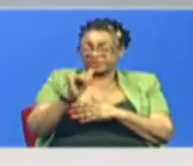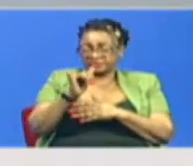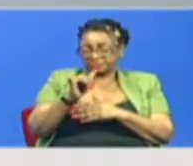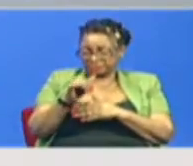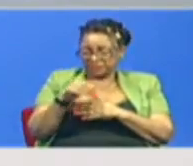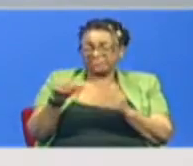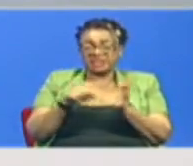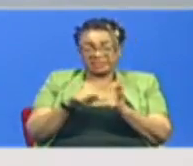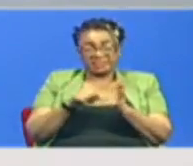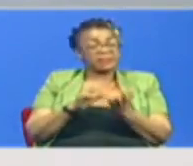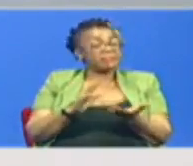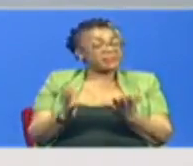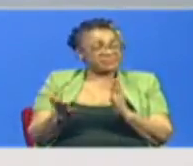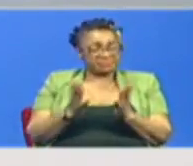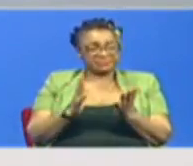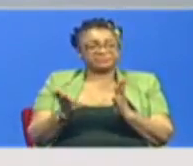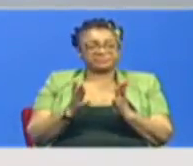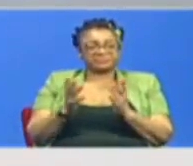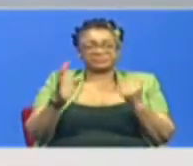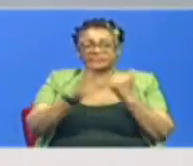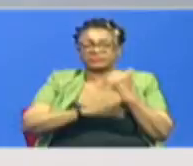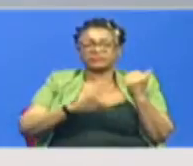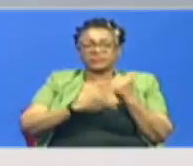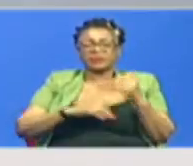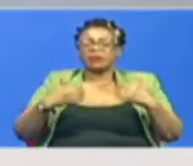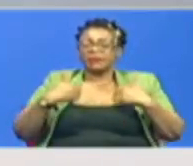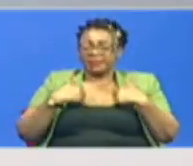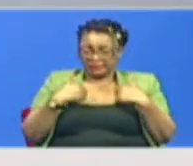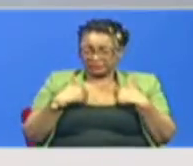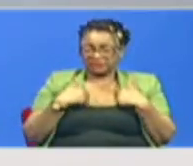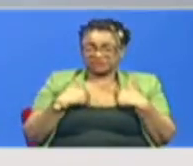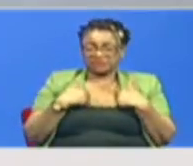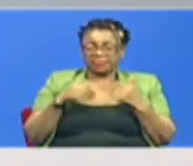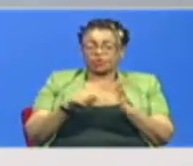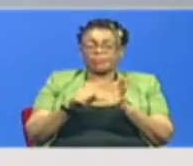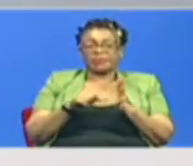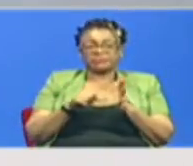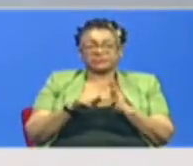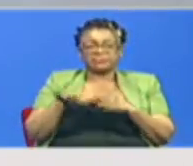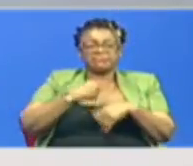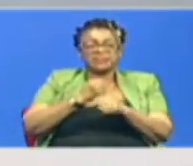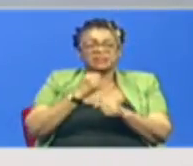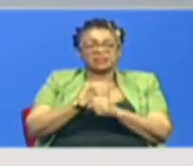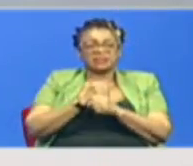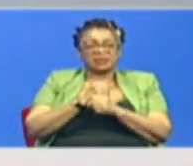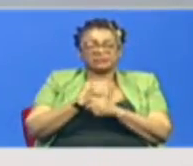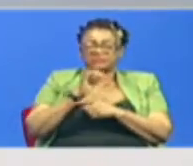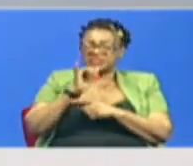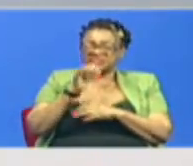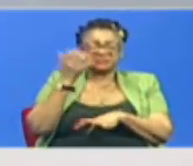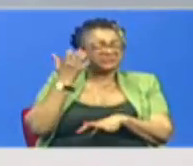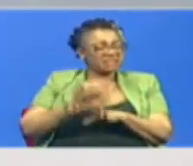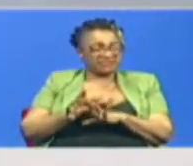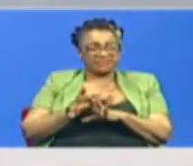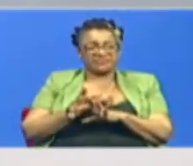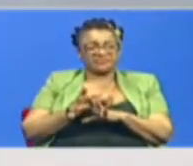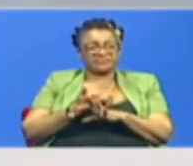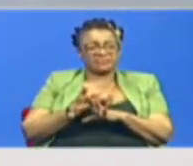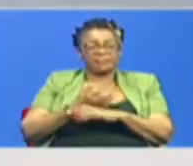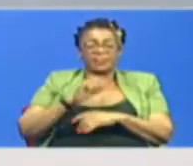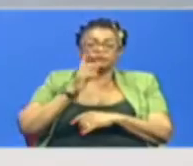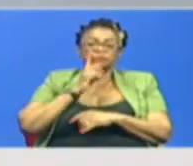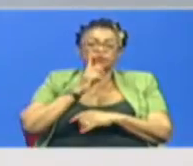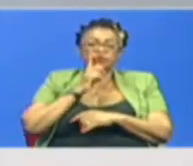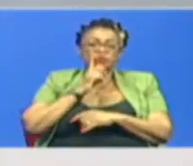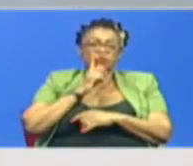perhaps. The country itself has pre-pandemic problems, making the war a tougher one. Well, tomorrow on Team